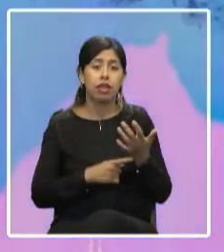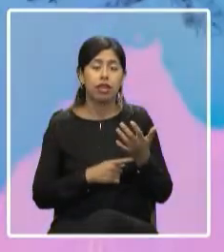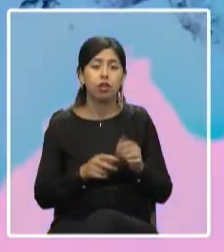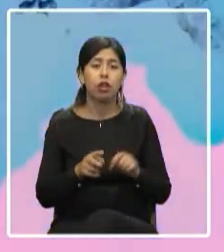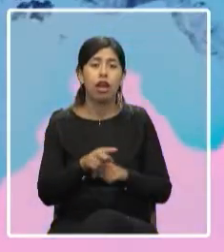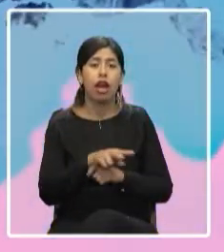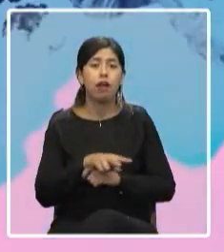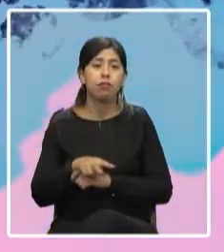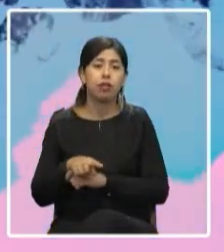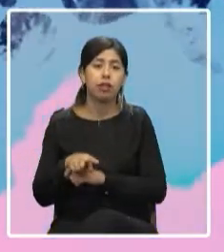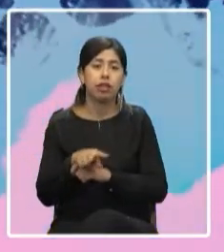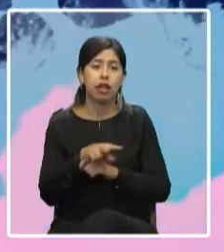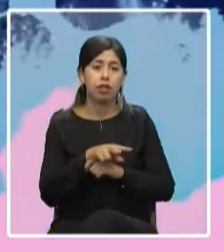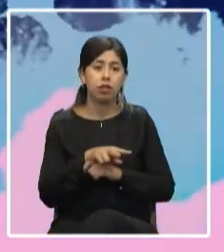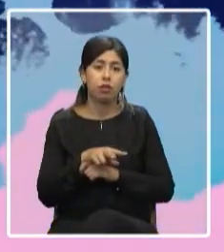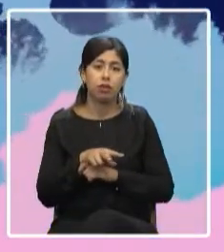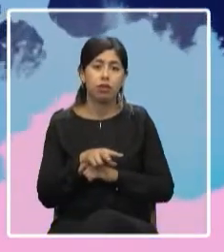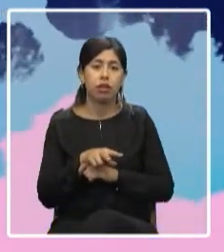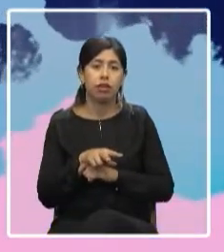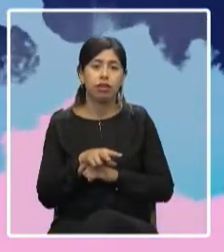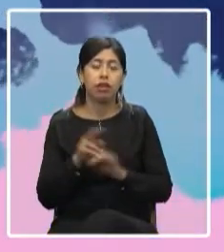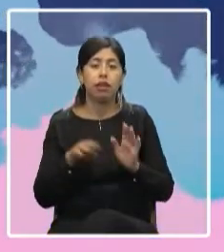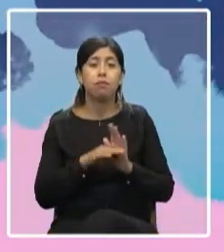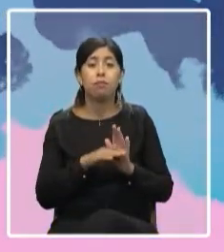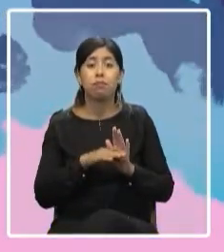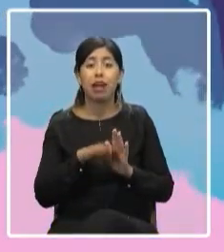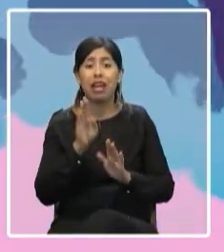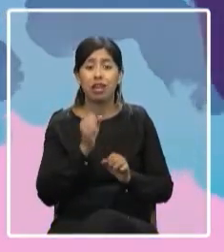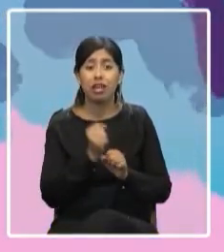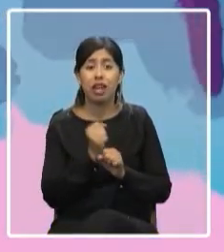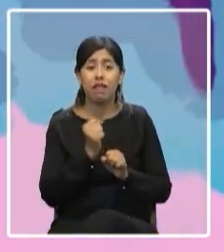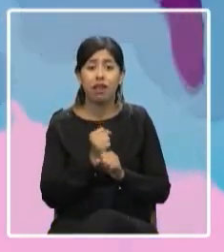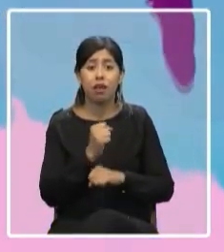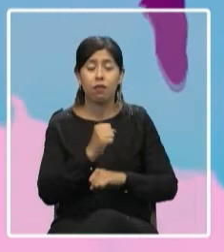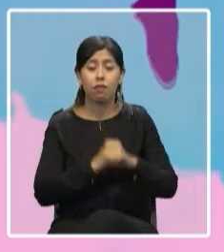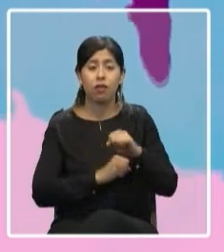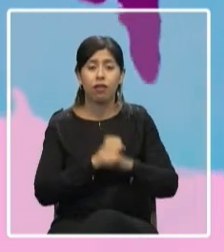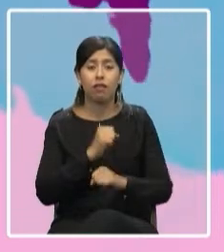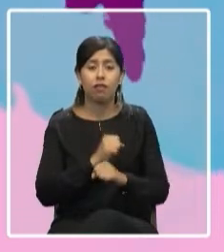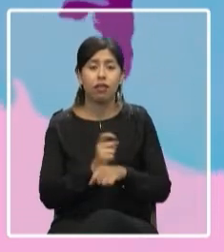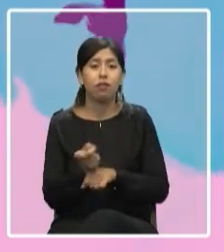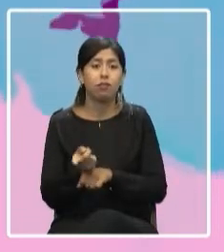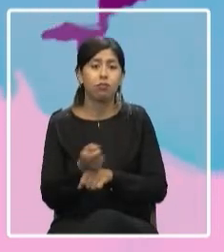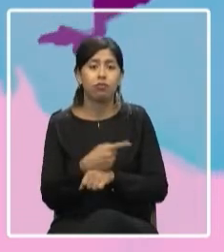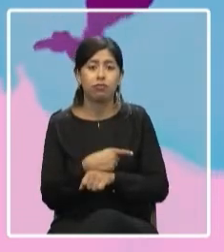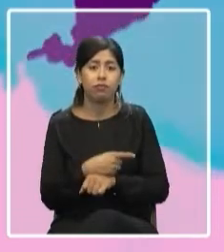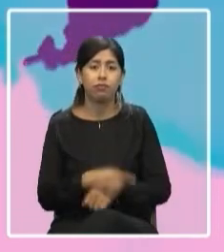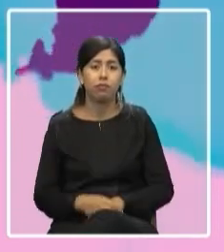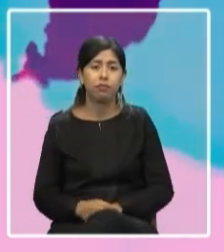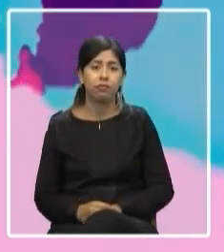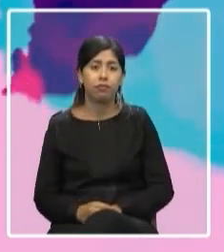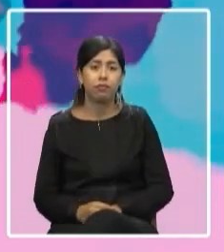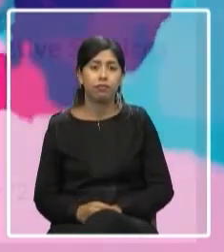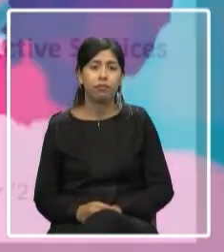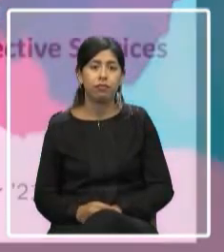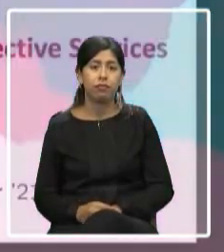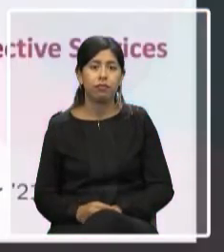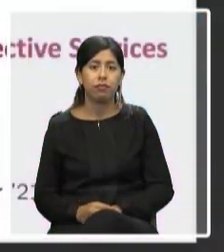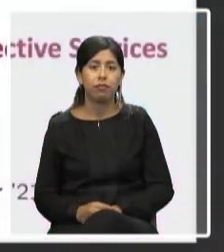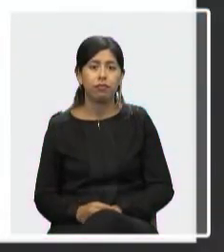automated. So by choosing where to invest, we shape the type of work that people will be